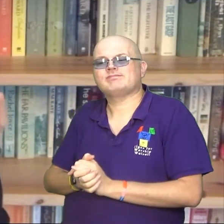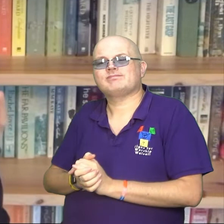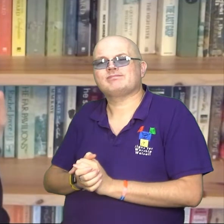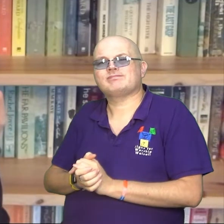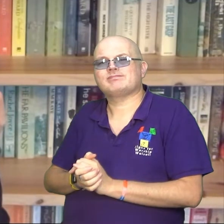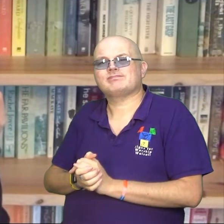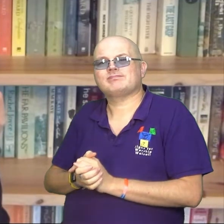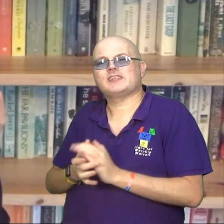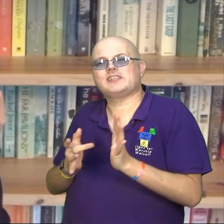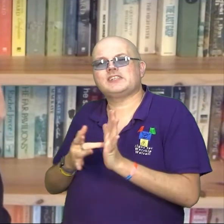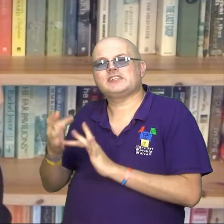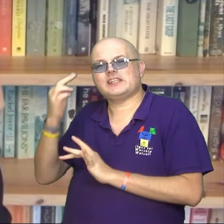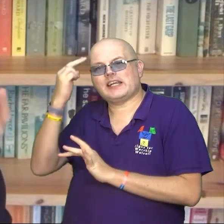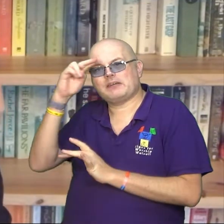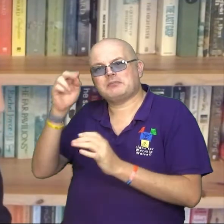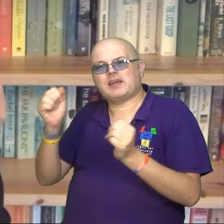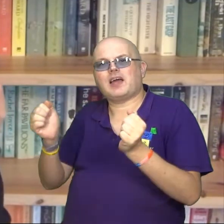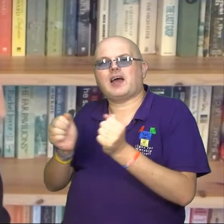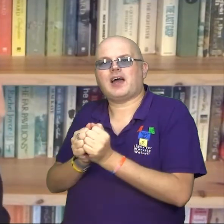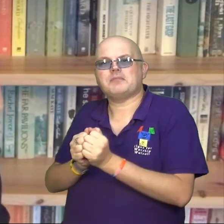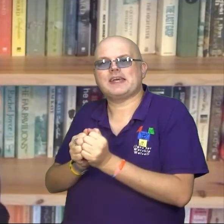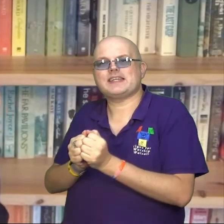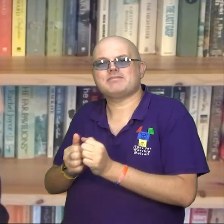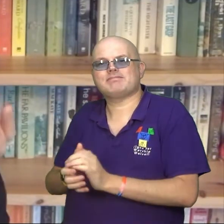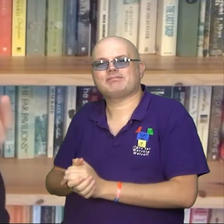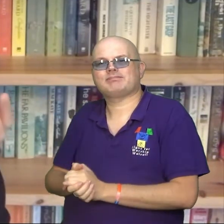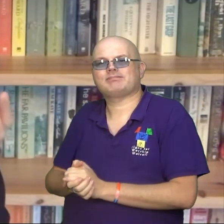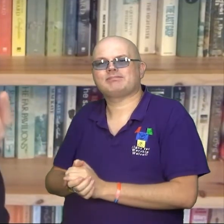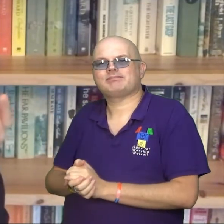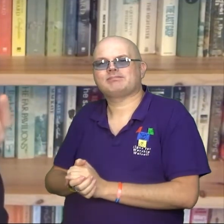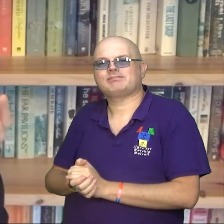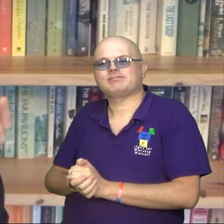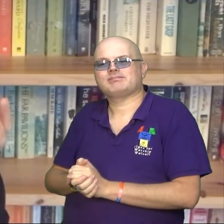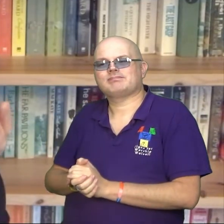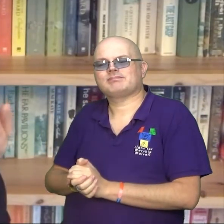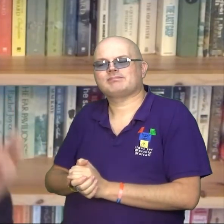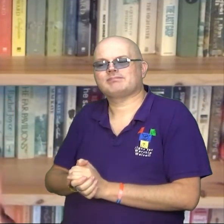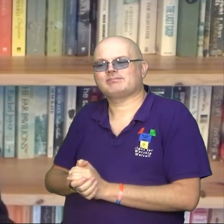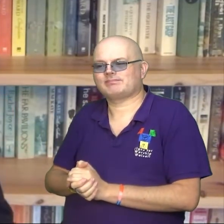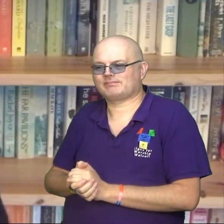wider world. In Jesus' name, Amen.